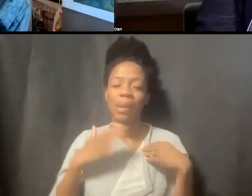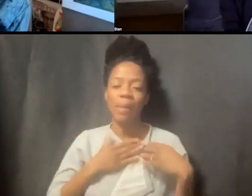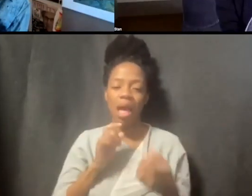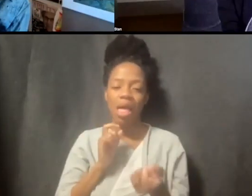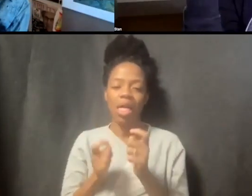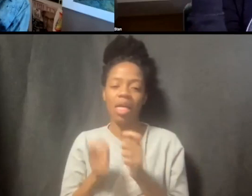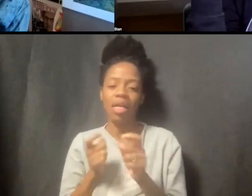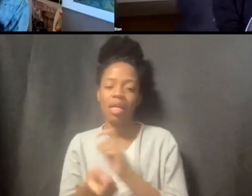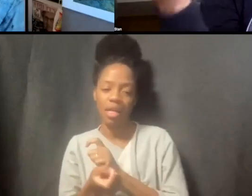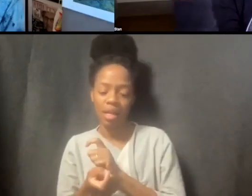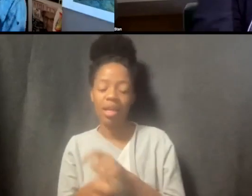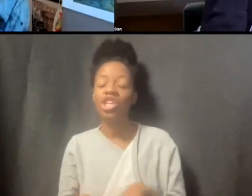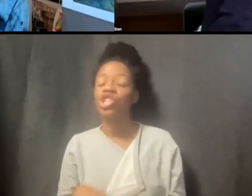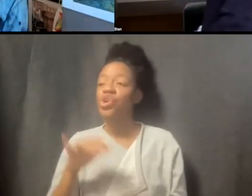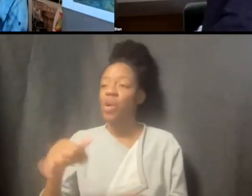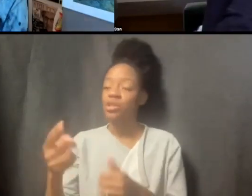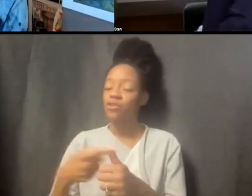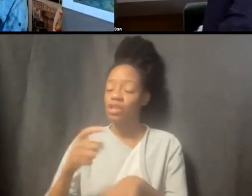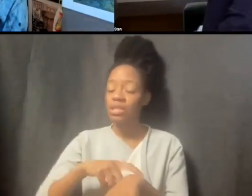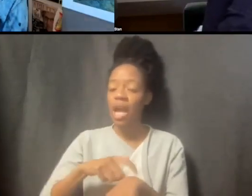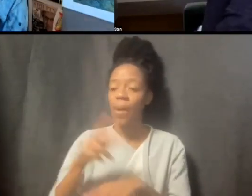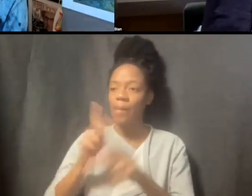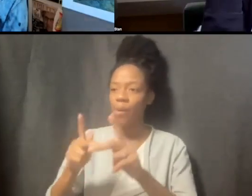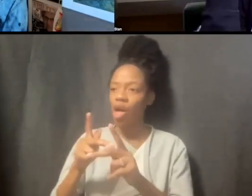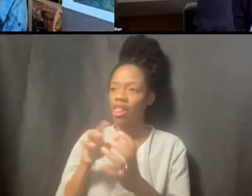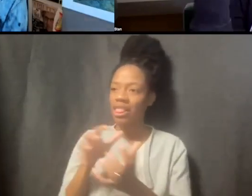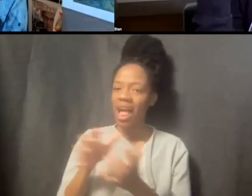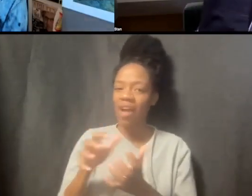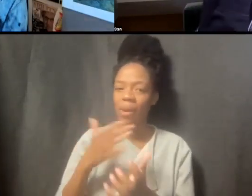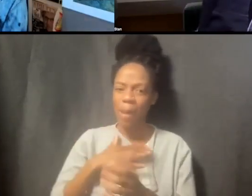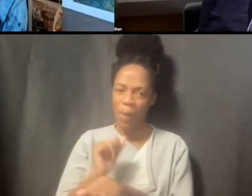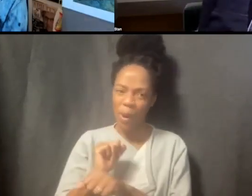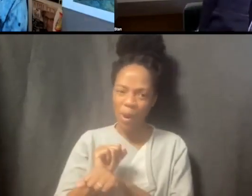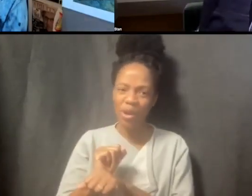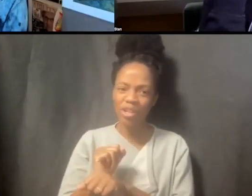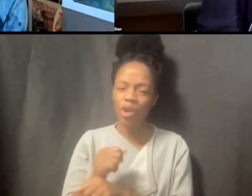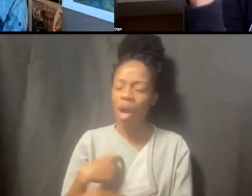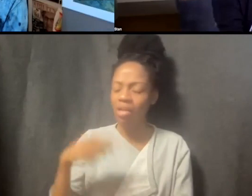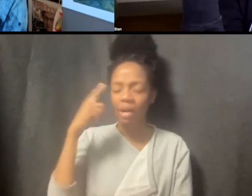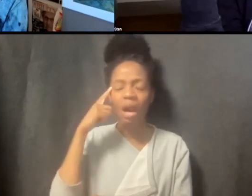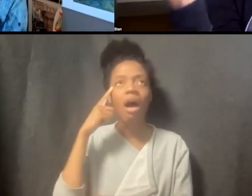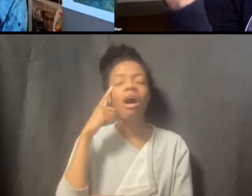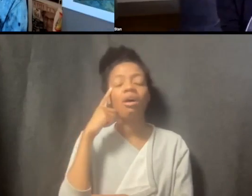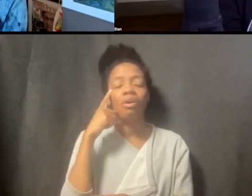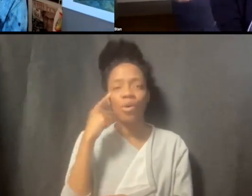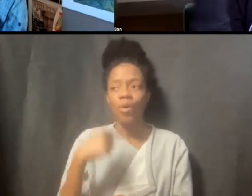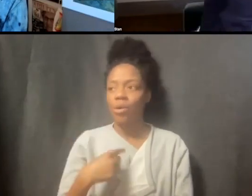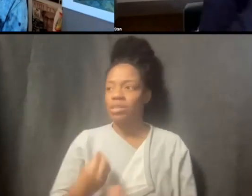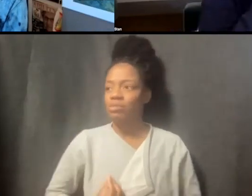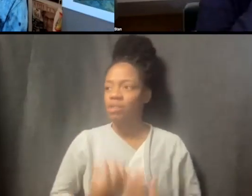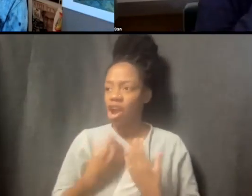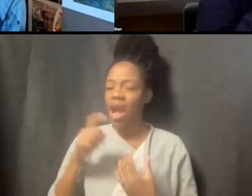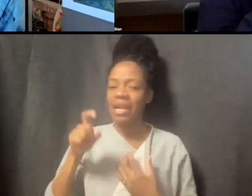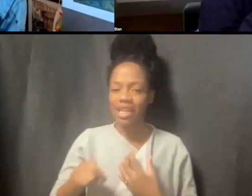first time I heard people laugh at something I did, I was like, I have to be in this business, whether it's acting or writing or